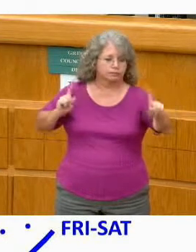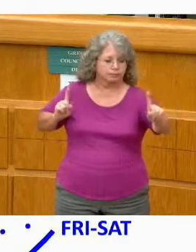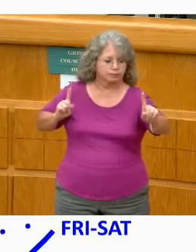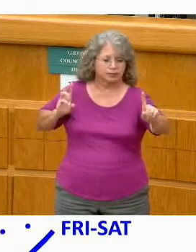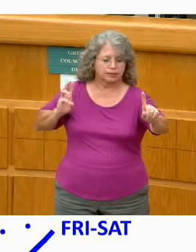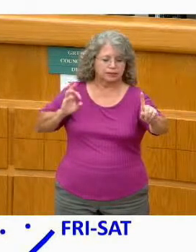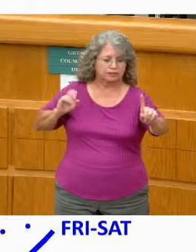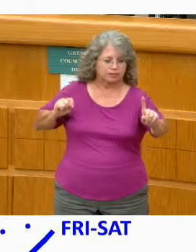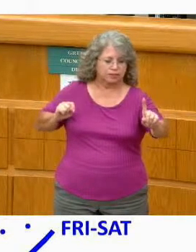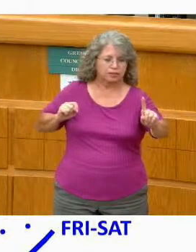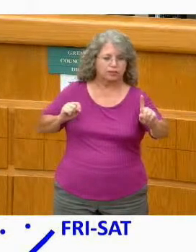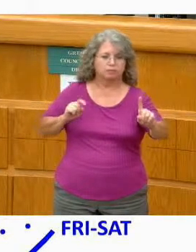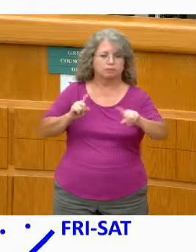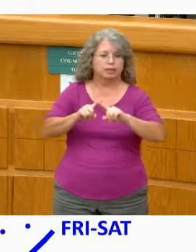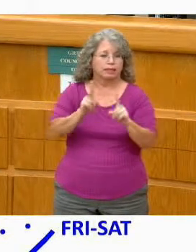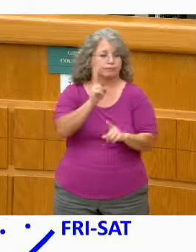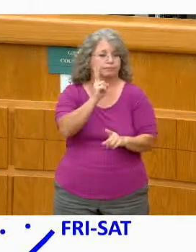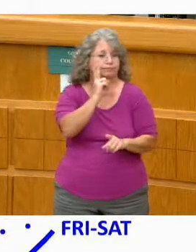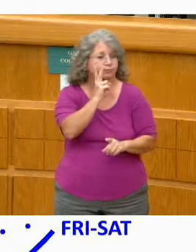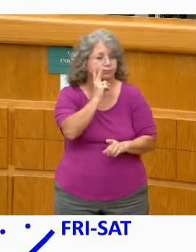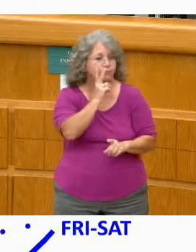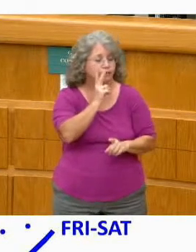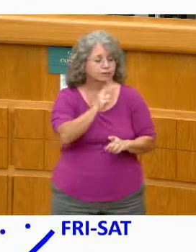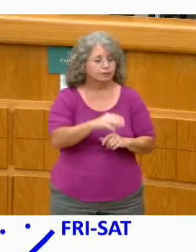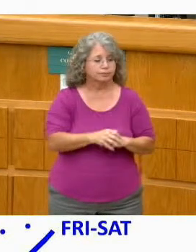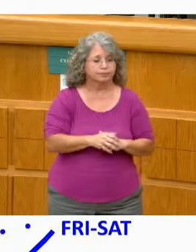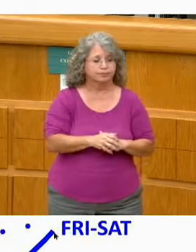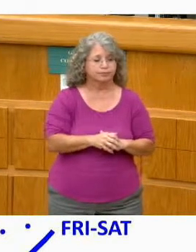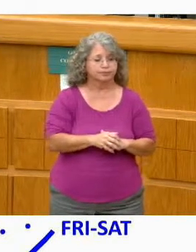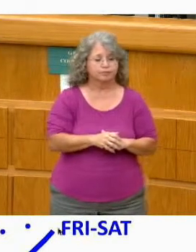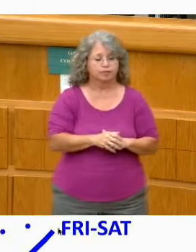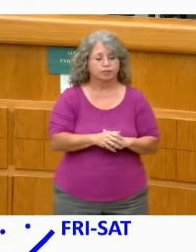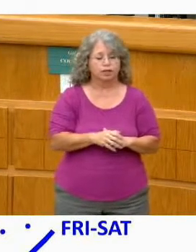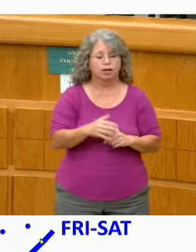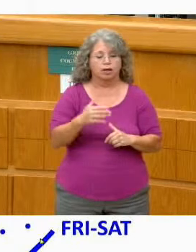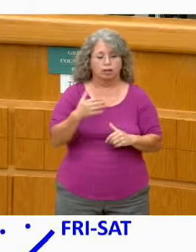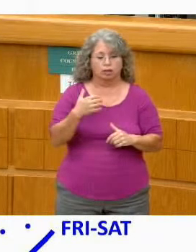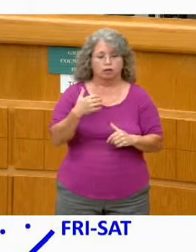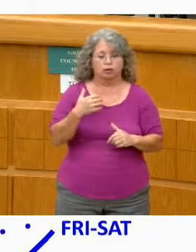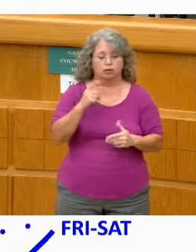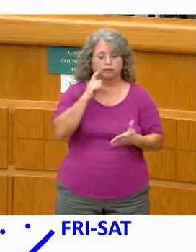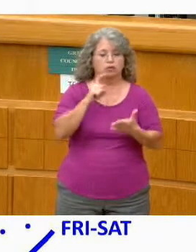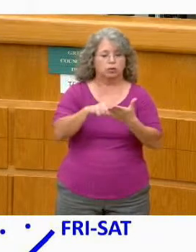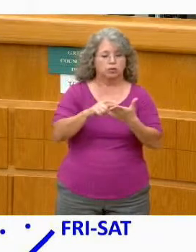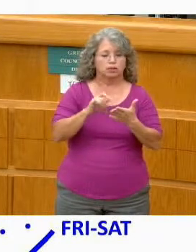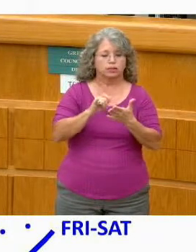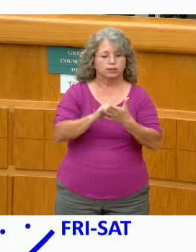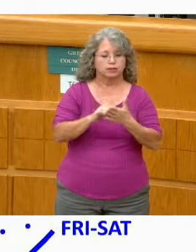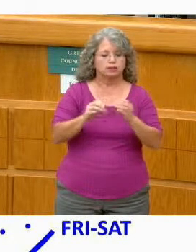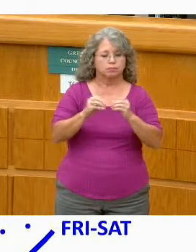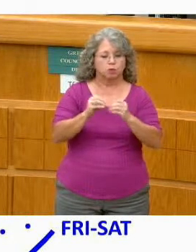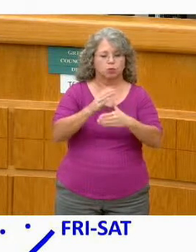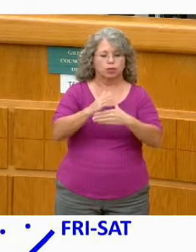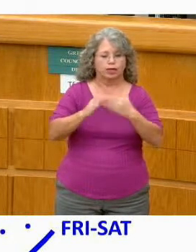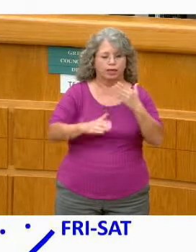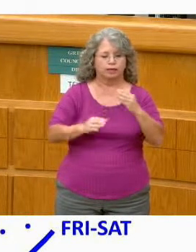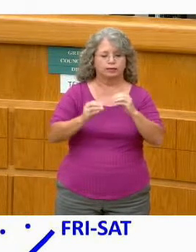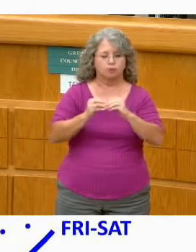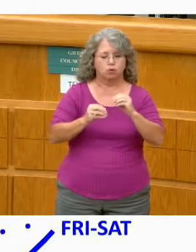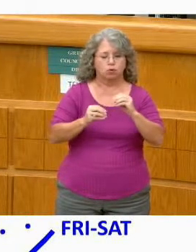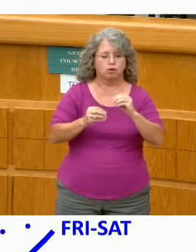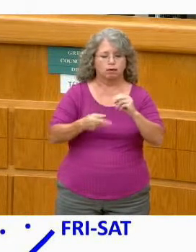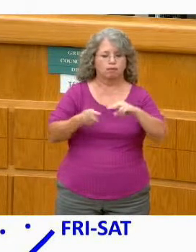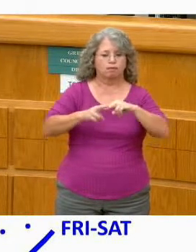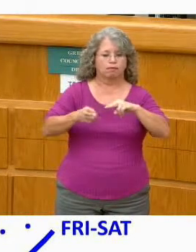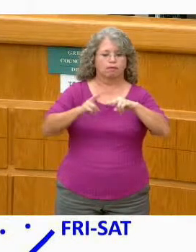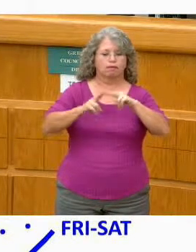rate. But we shall see. Thus far, despite having well over a month of increasing potential encounters